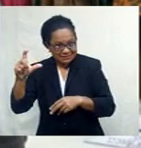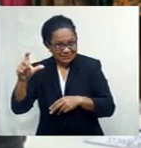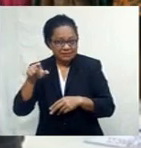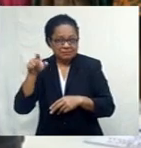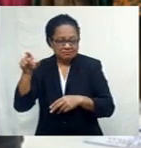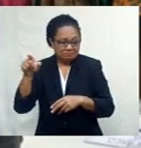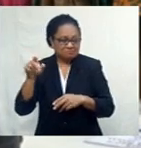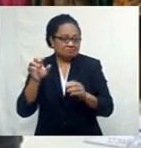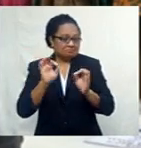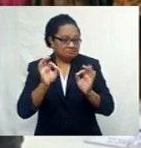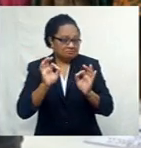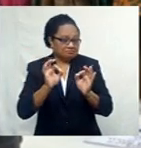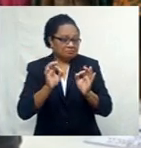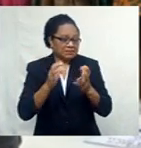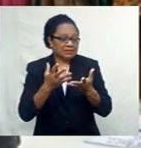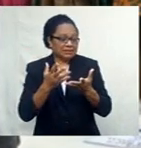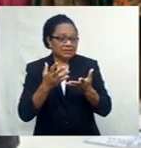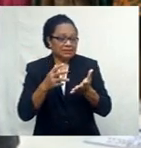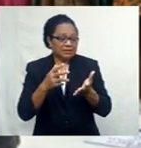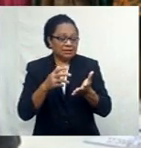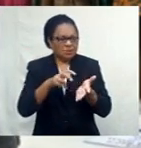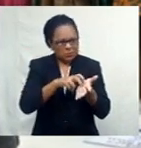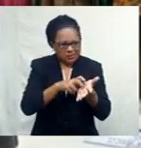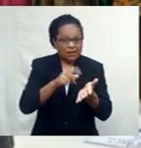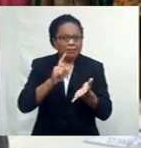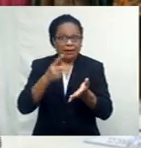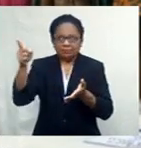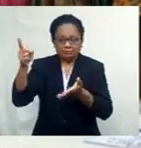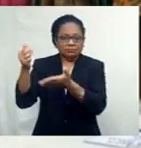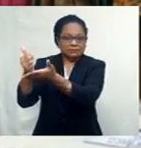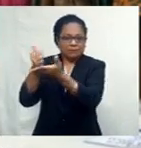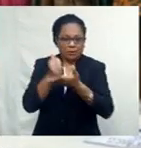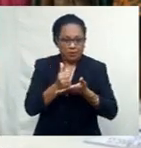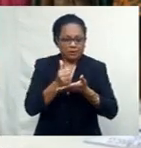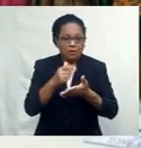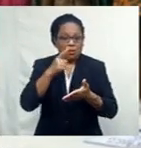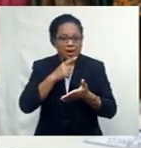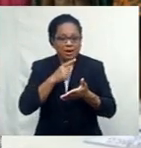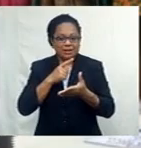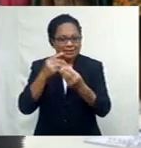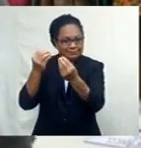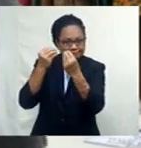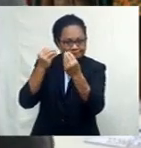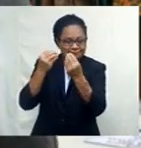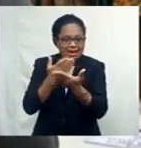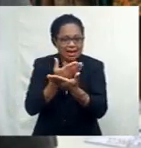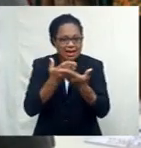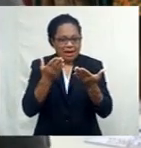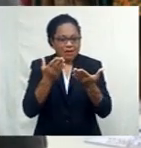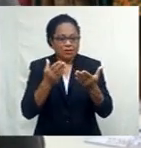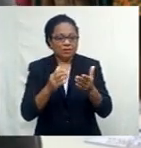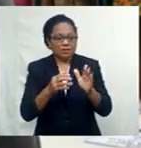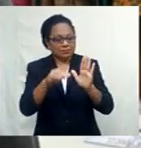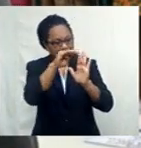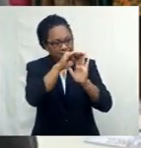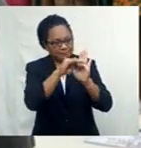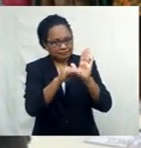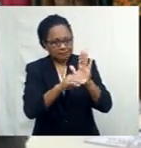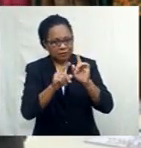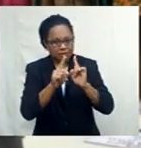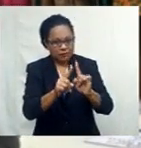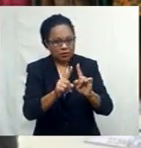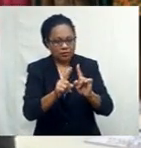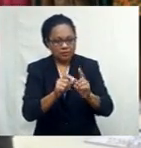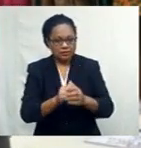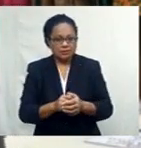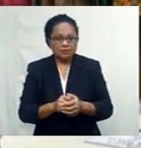coming forward and helping the businesses to get to the protocol levels that they want to. They are not just coming out and giving fines, but helping the businesses and telling